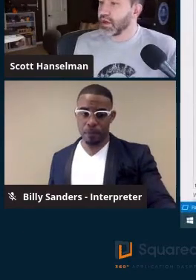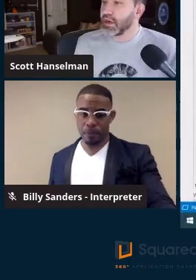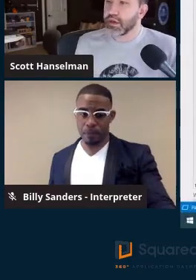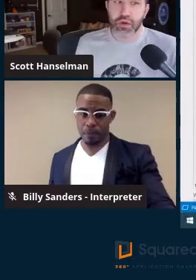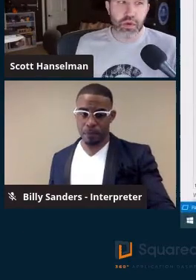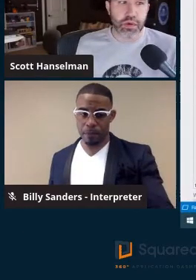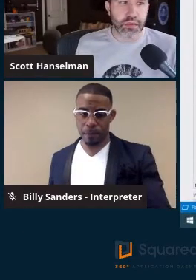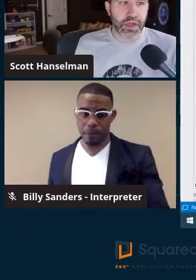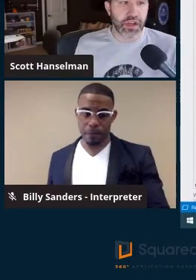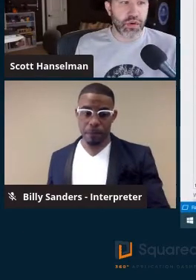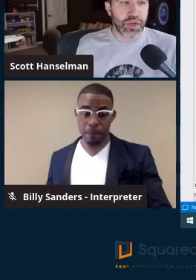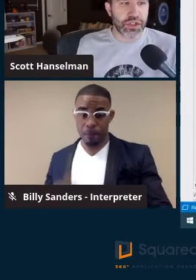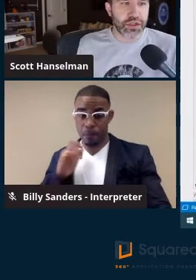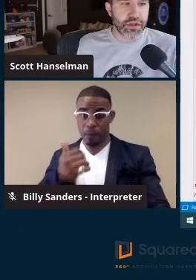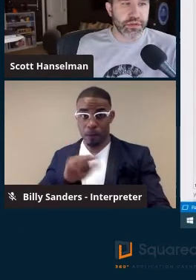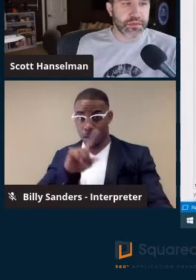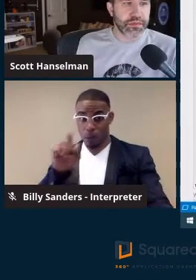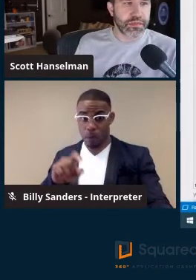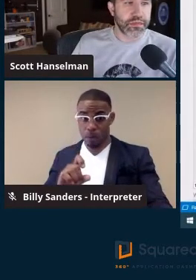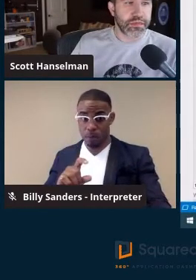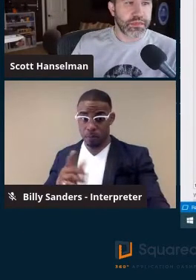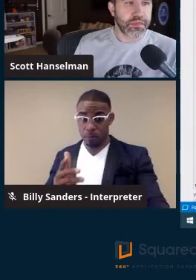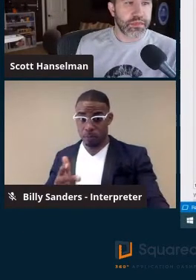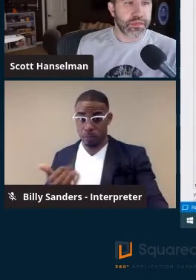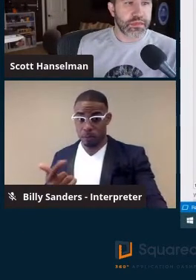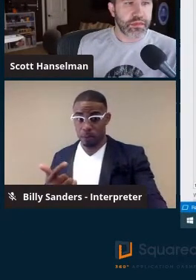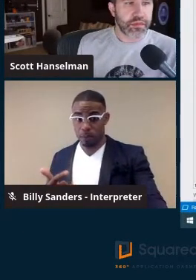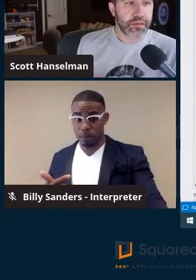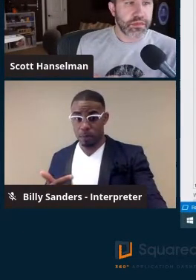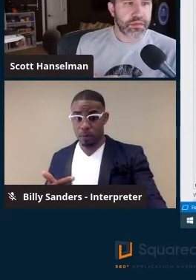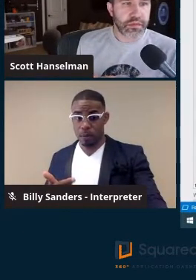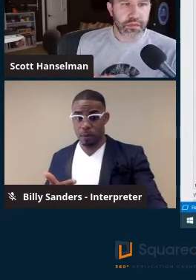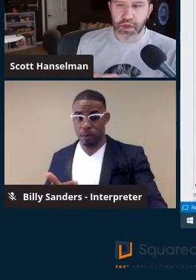All right, cool. Any other questions, sir? Oh, they're